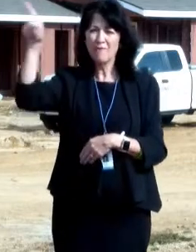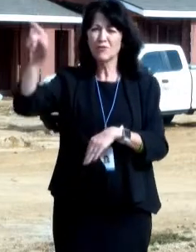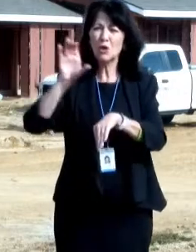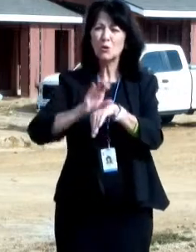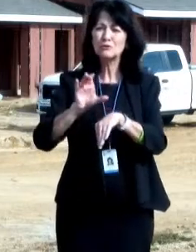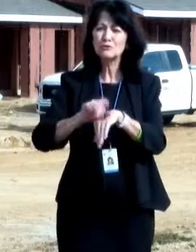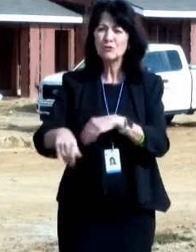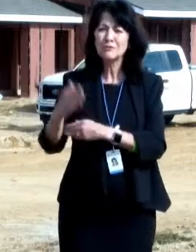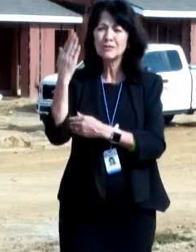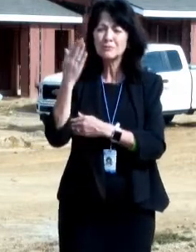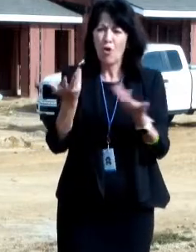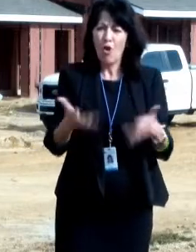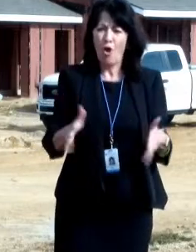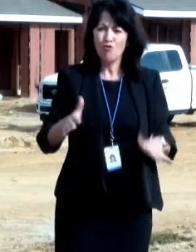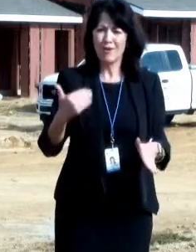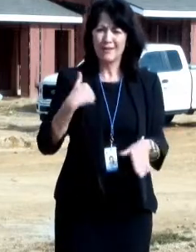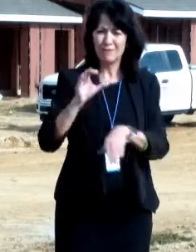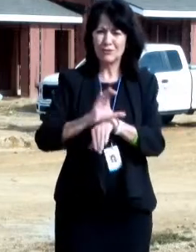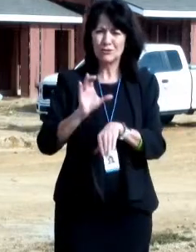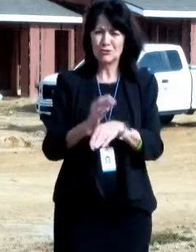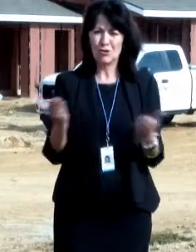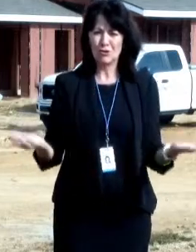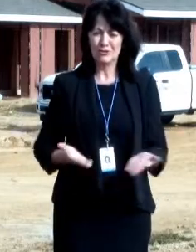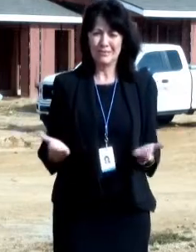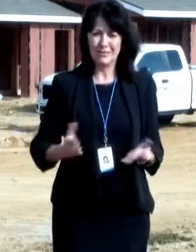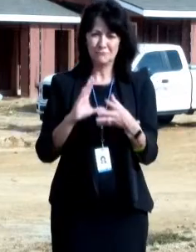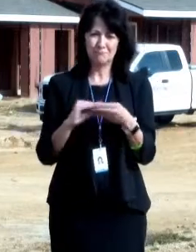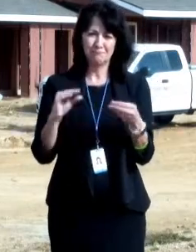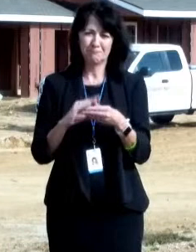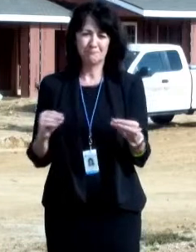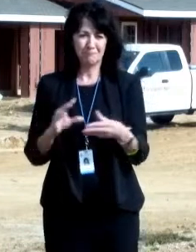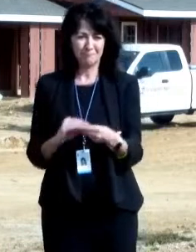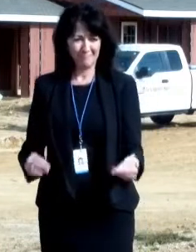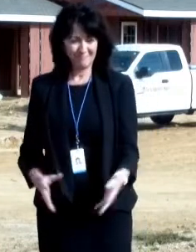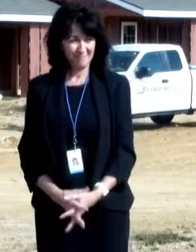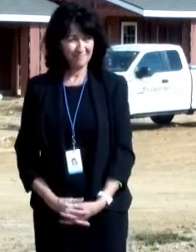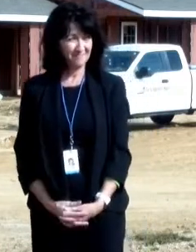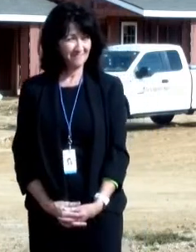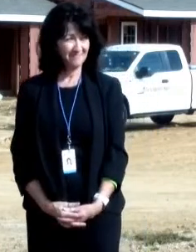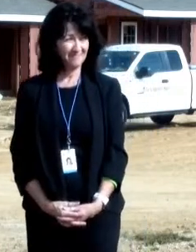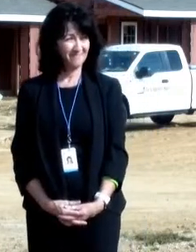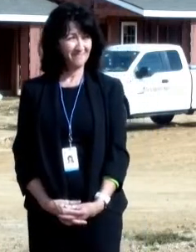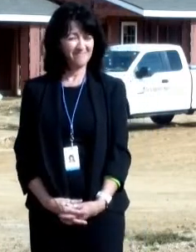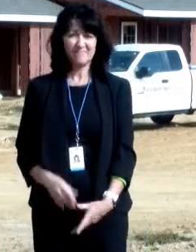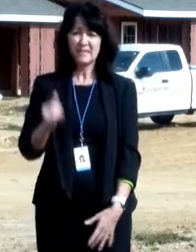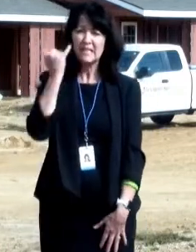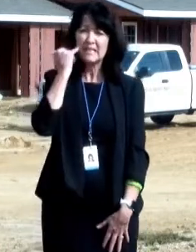church right here.